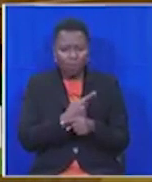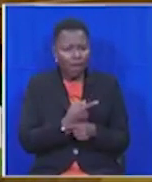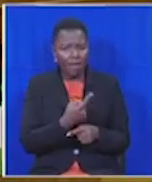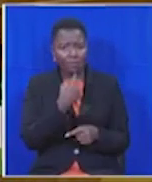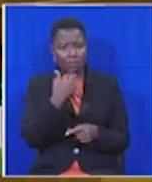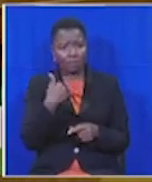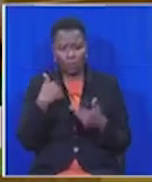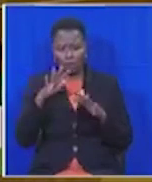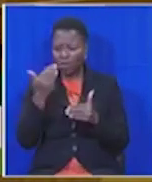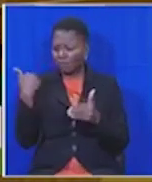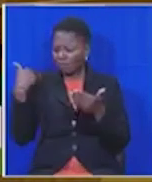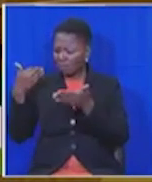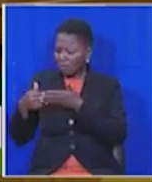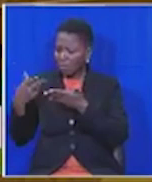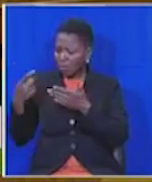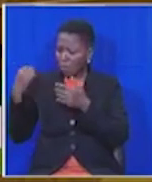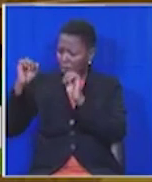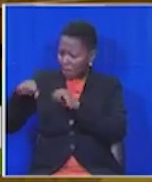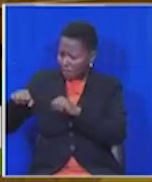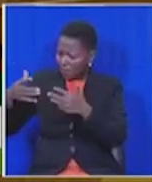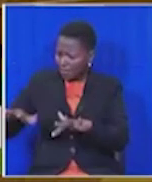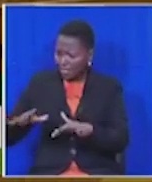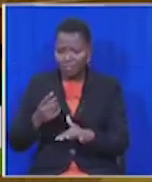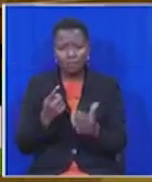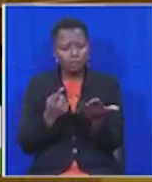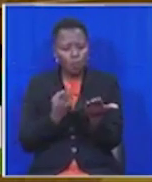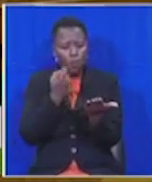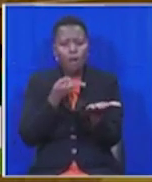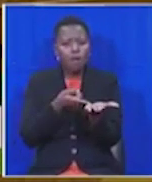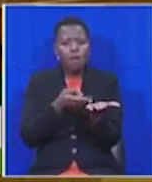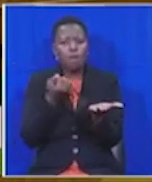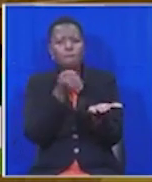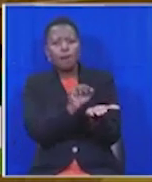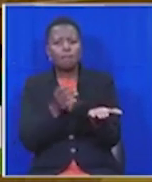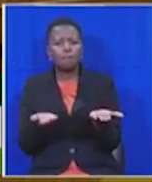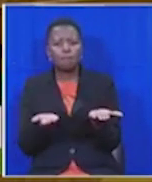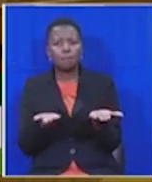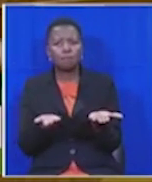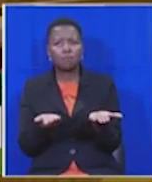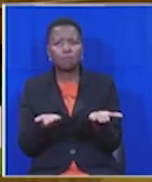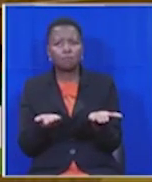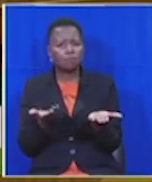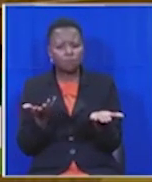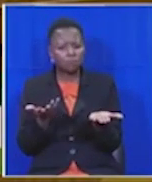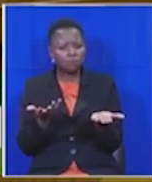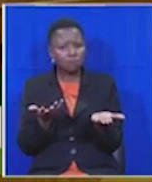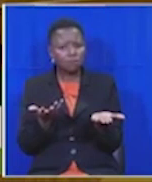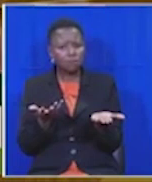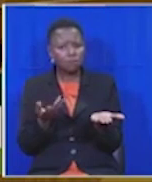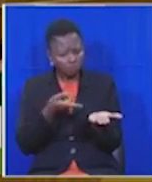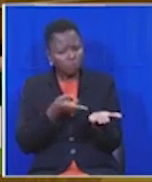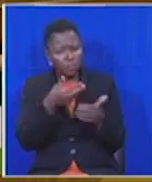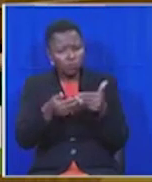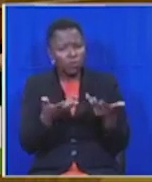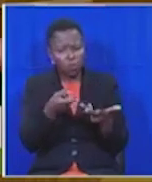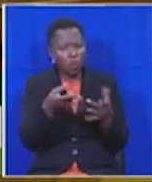agreed with all the rules. We are just running away for one rule. What is the proceeding one? We are